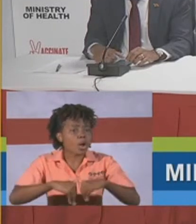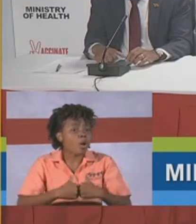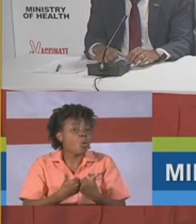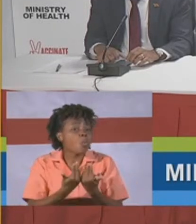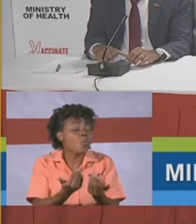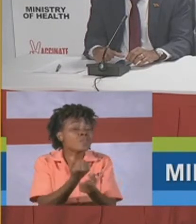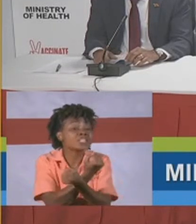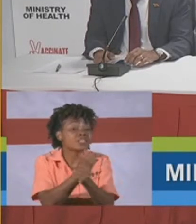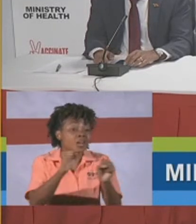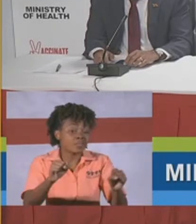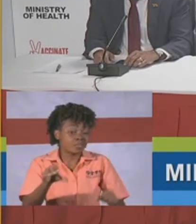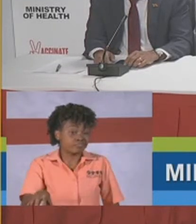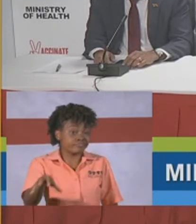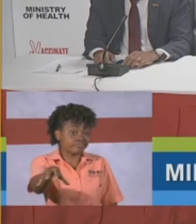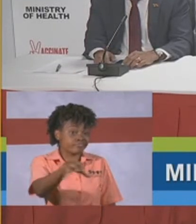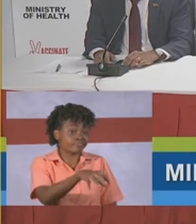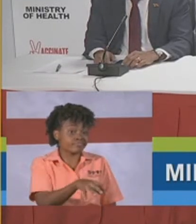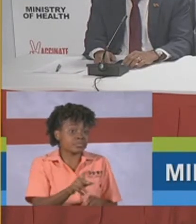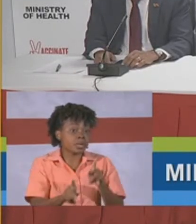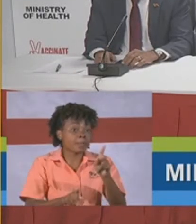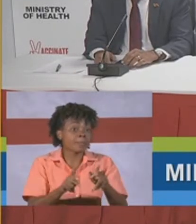question from you, please.